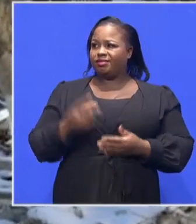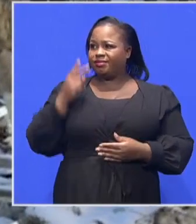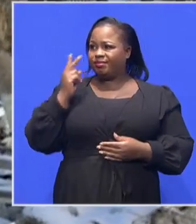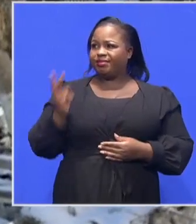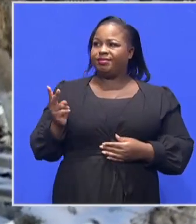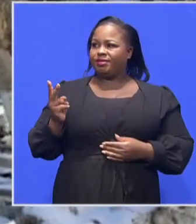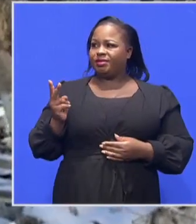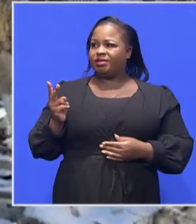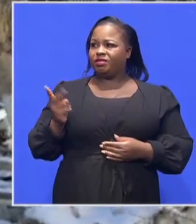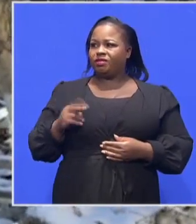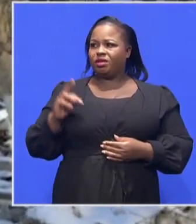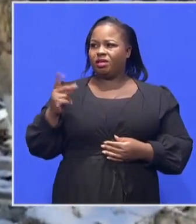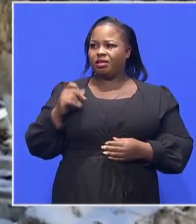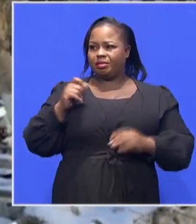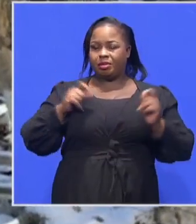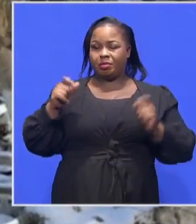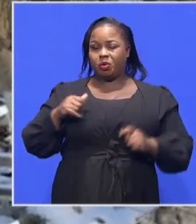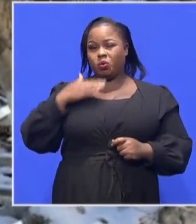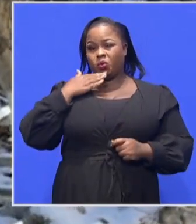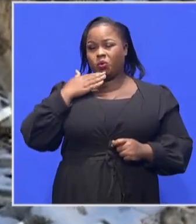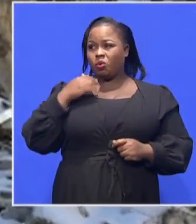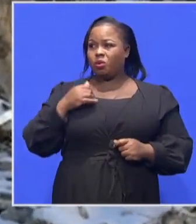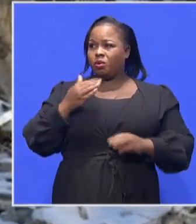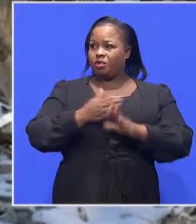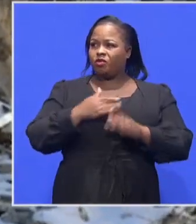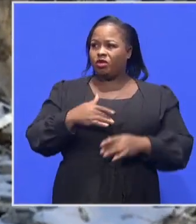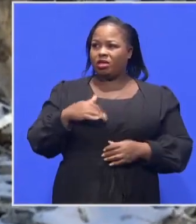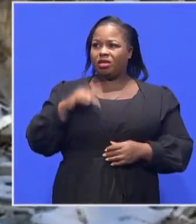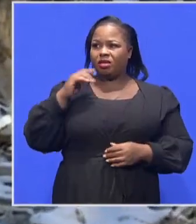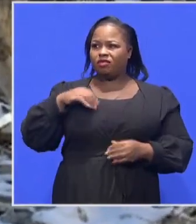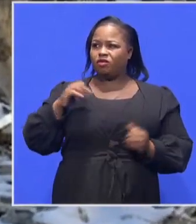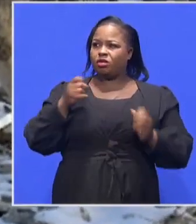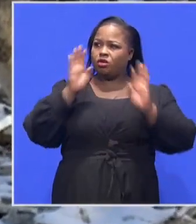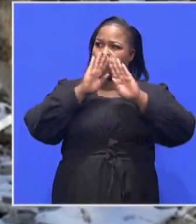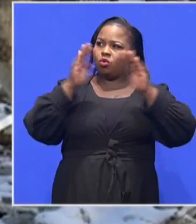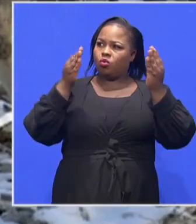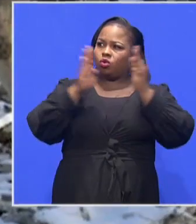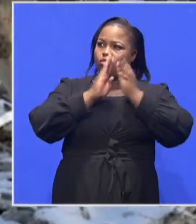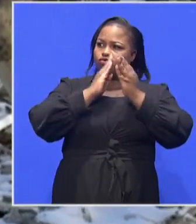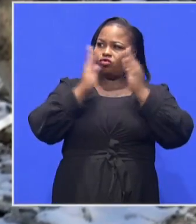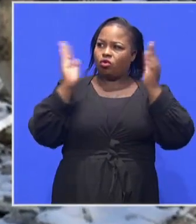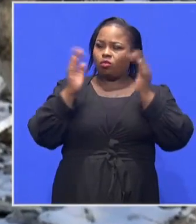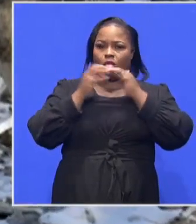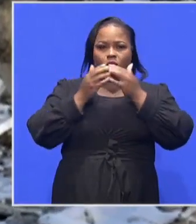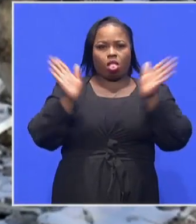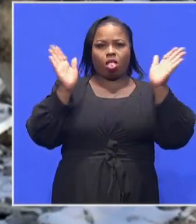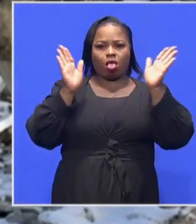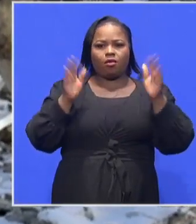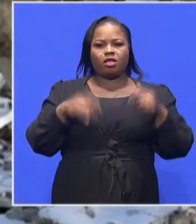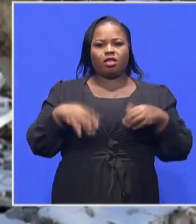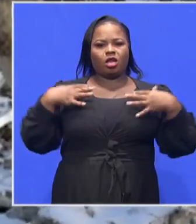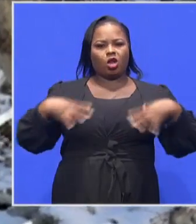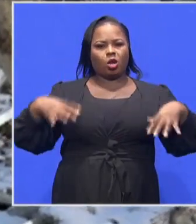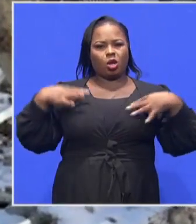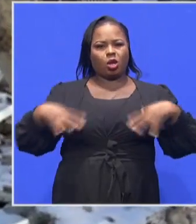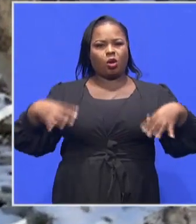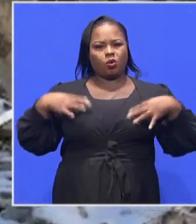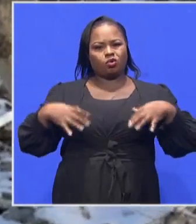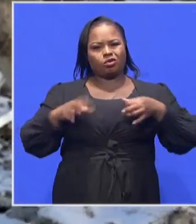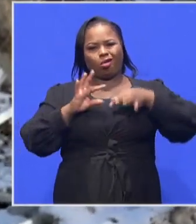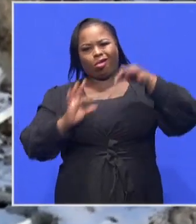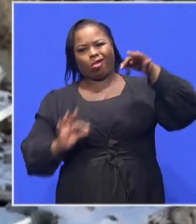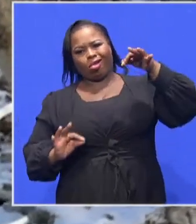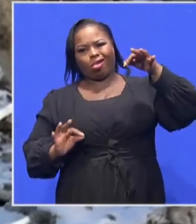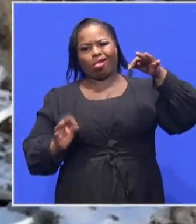of the lives of the people that once lived in there. I can see a wardrobe which is thrown open and all of the clothes are hanging out.